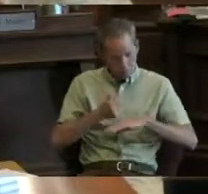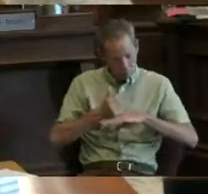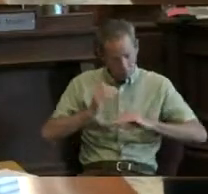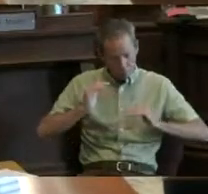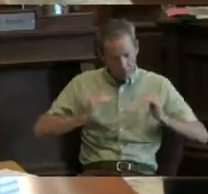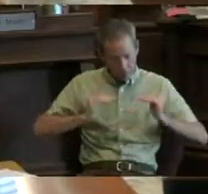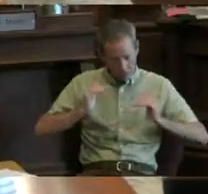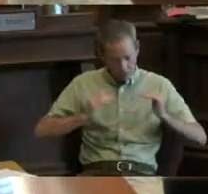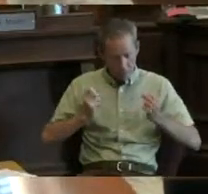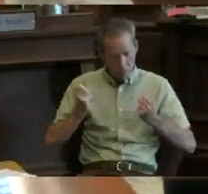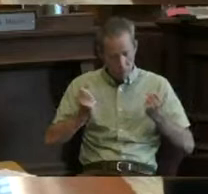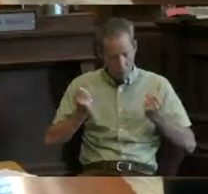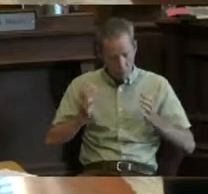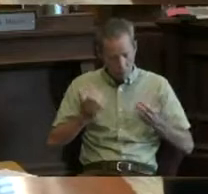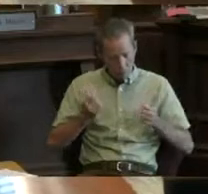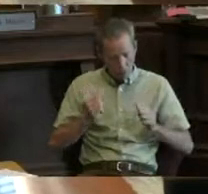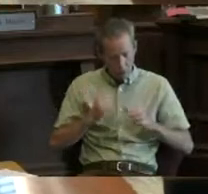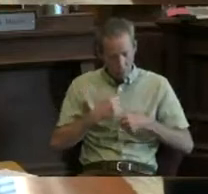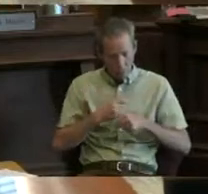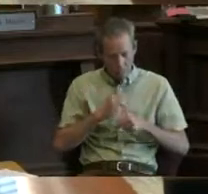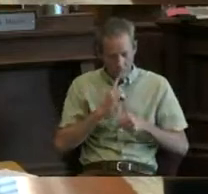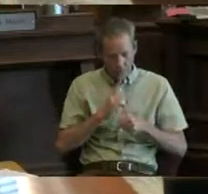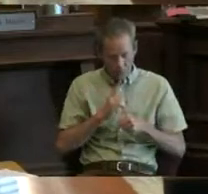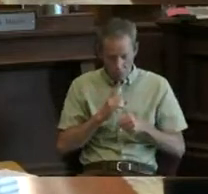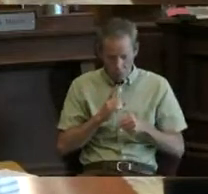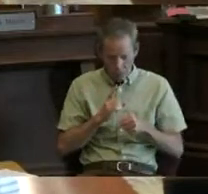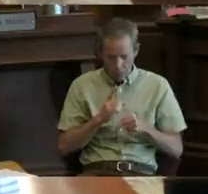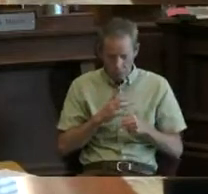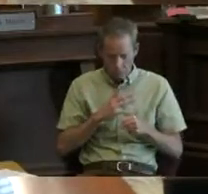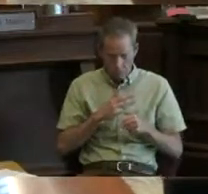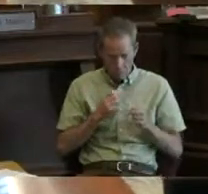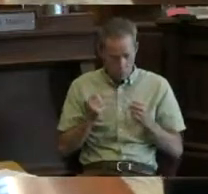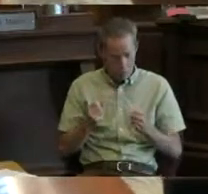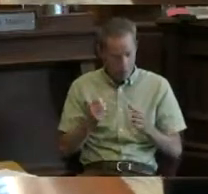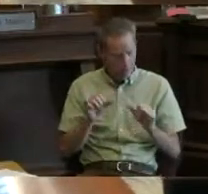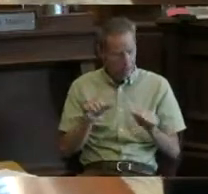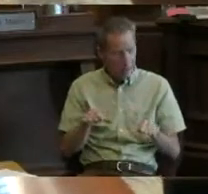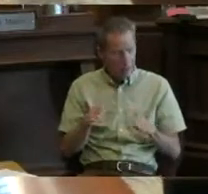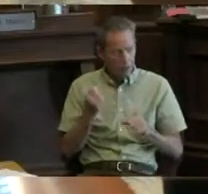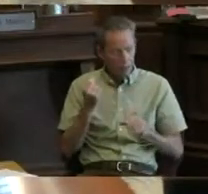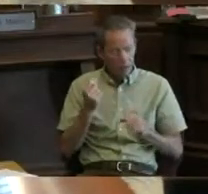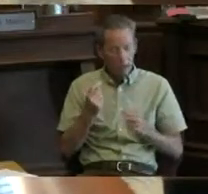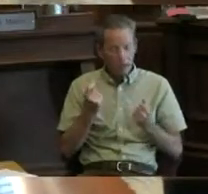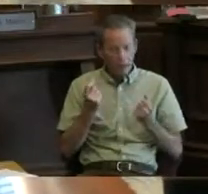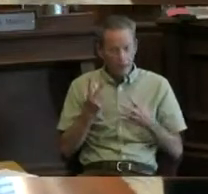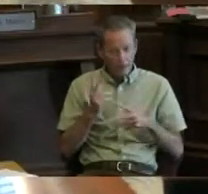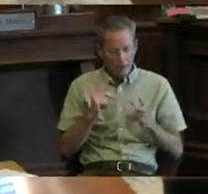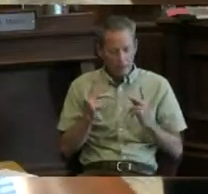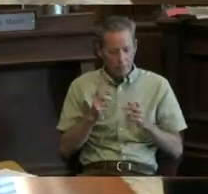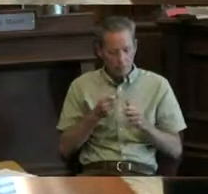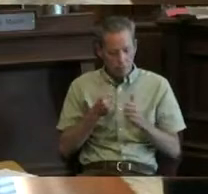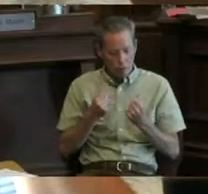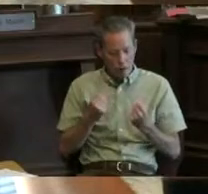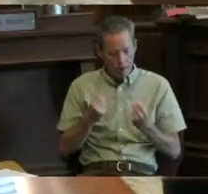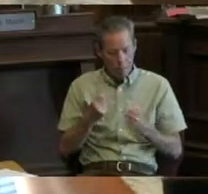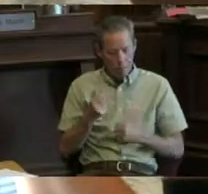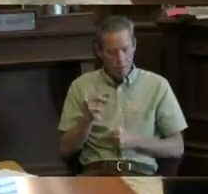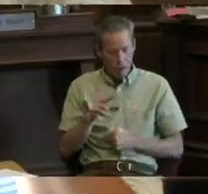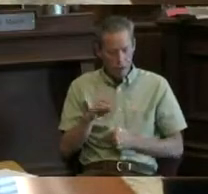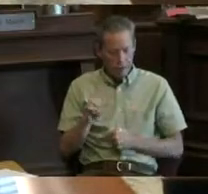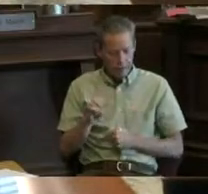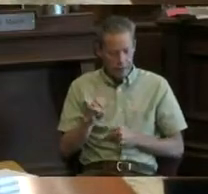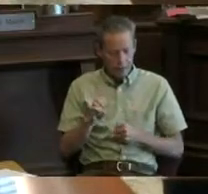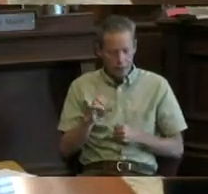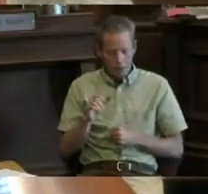Mm-hmm. Motorists trying to make sure that they're also accommodated. Given the volumes that we see on Genesee Street and the input